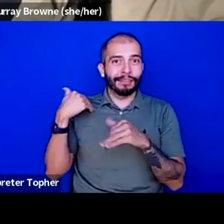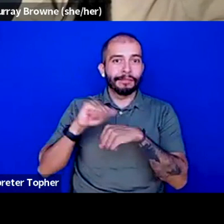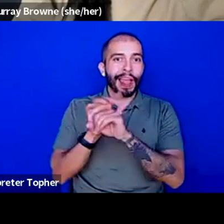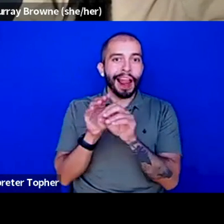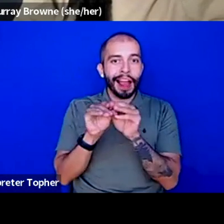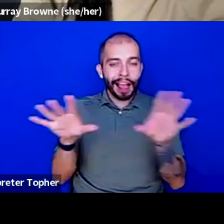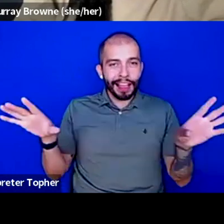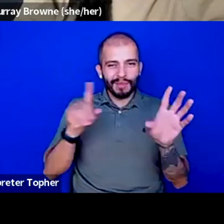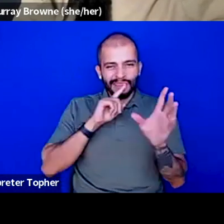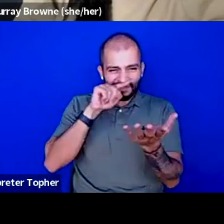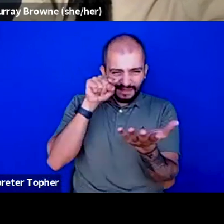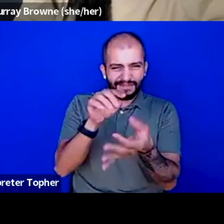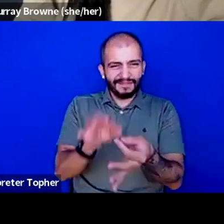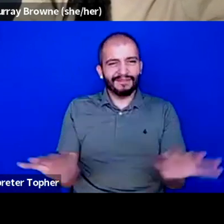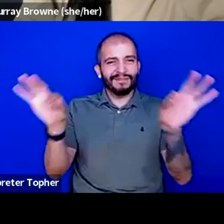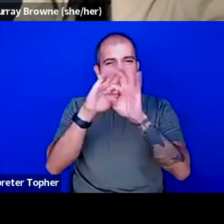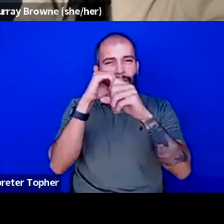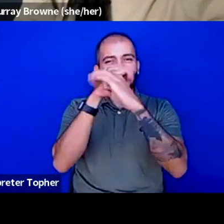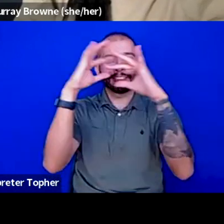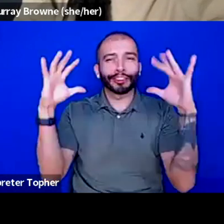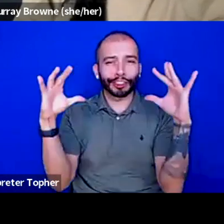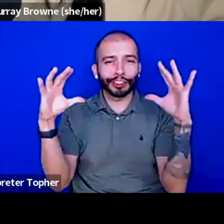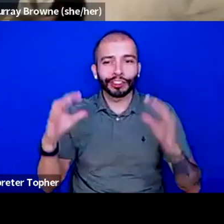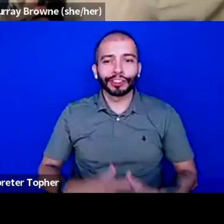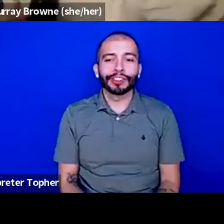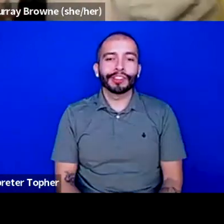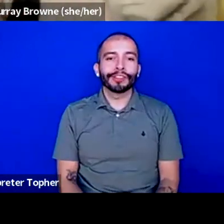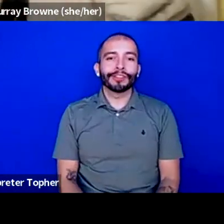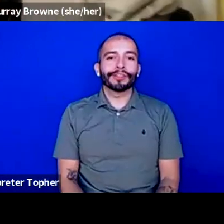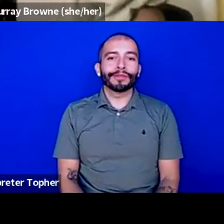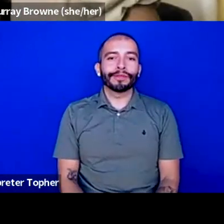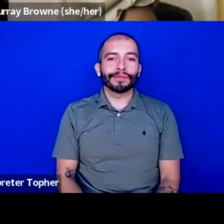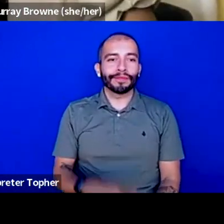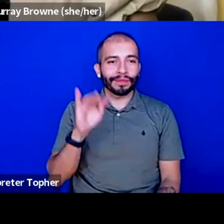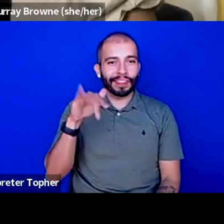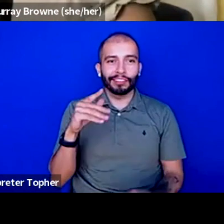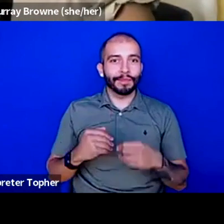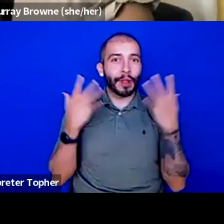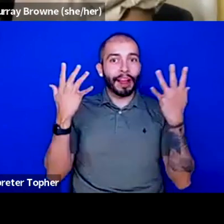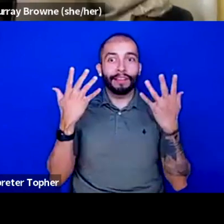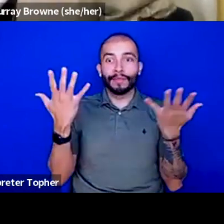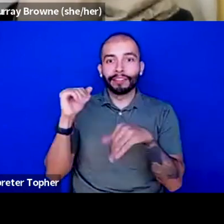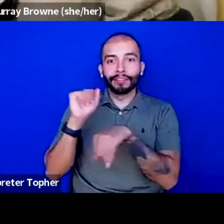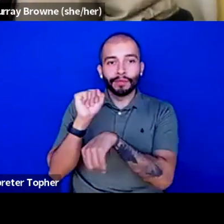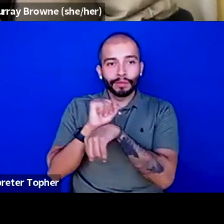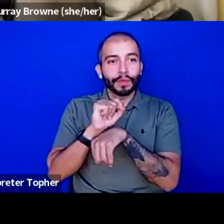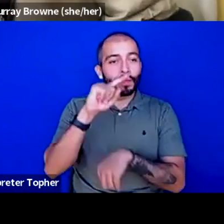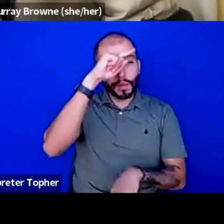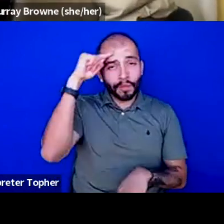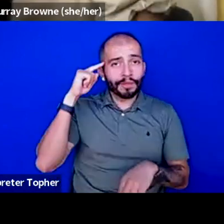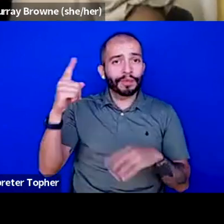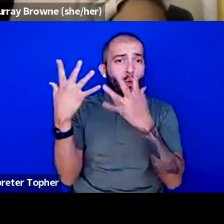inspired by the work of Black organizers who mobilized after George Floyd's murder